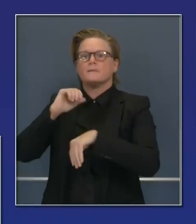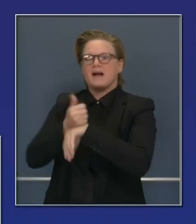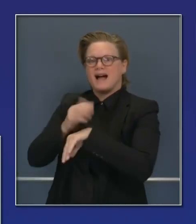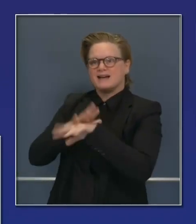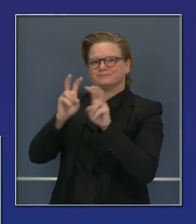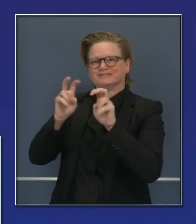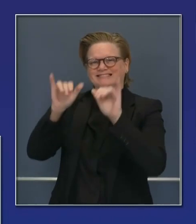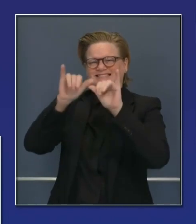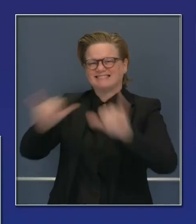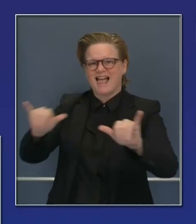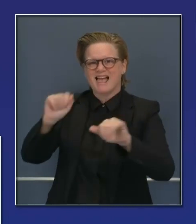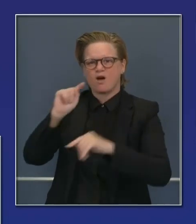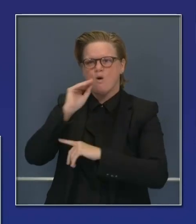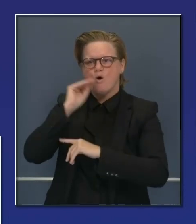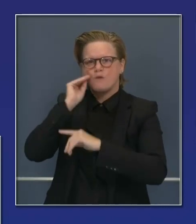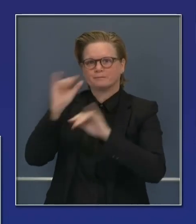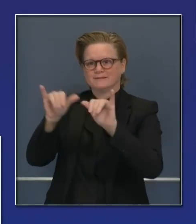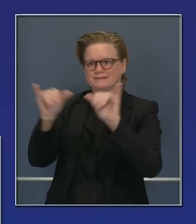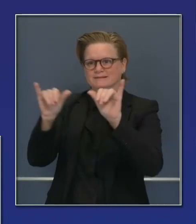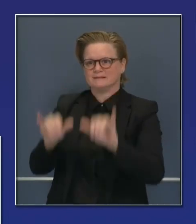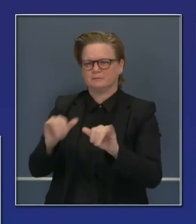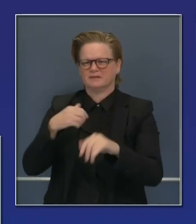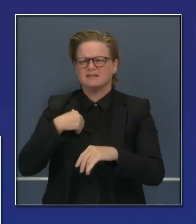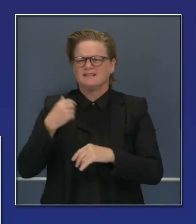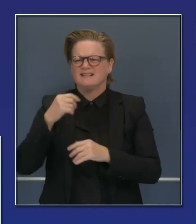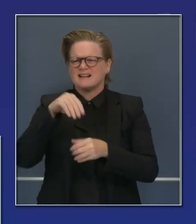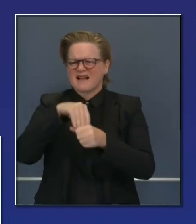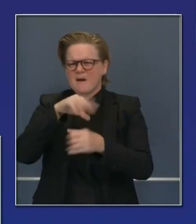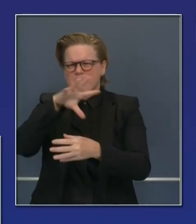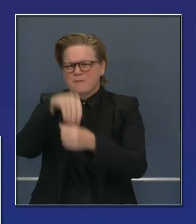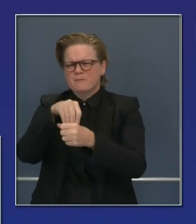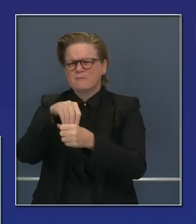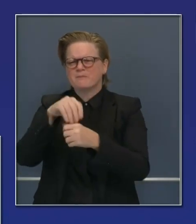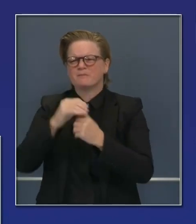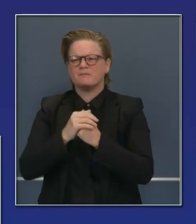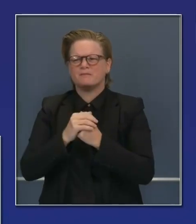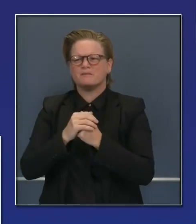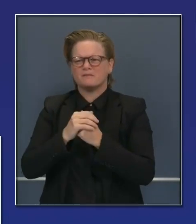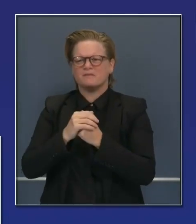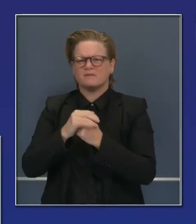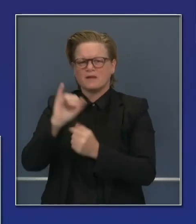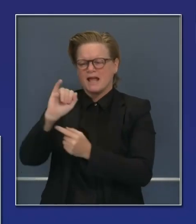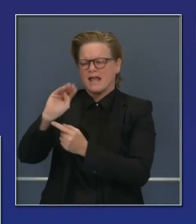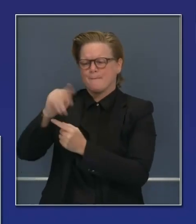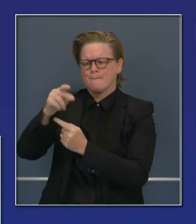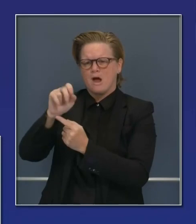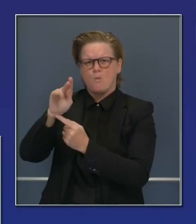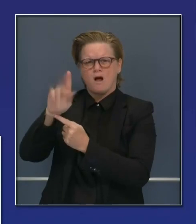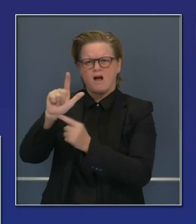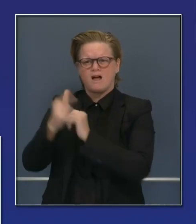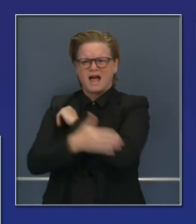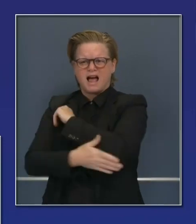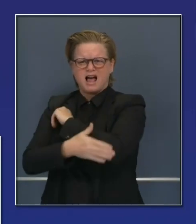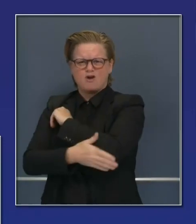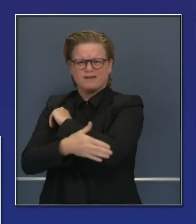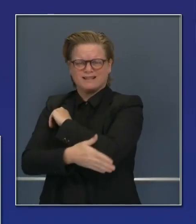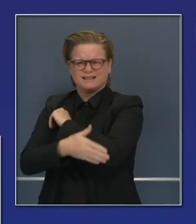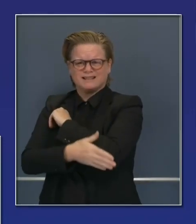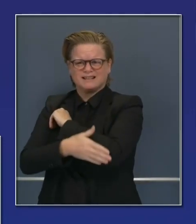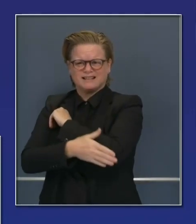back in Imperial County, we had a situation where their ICUs and hospitals were overwhelmed. We